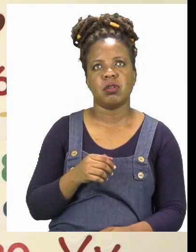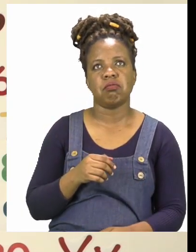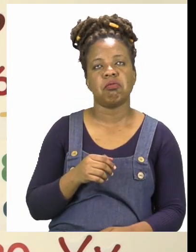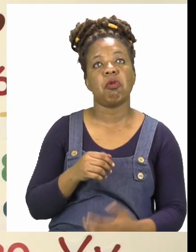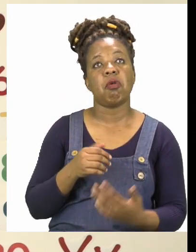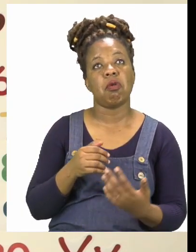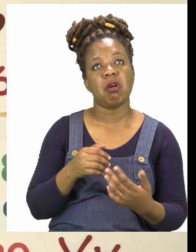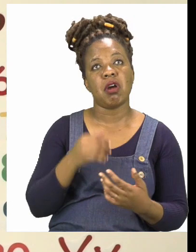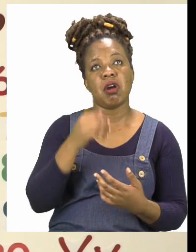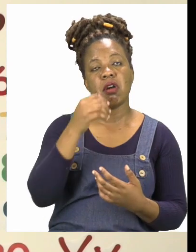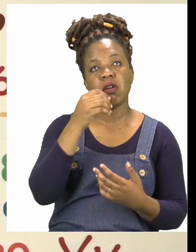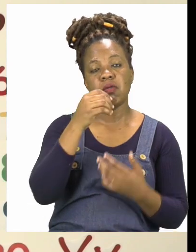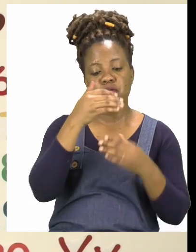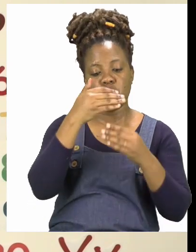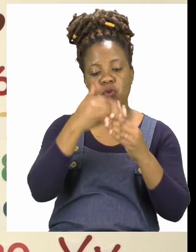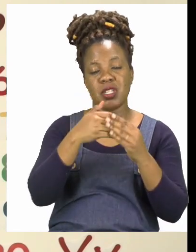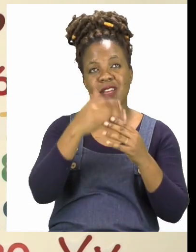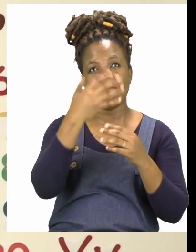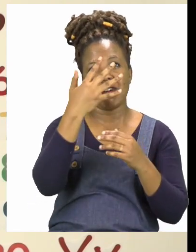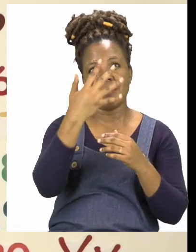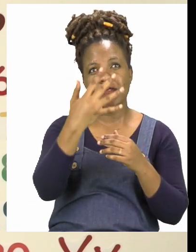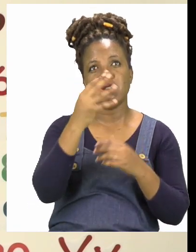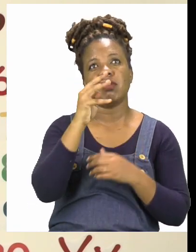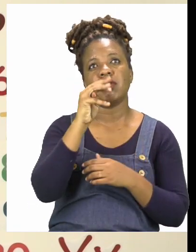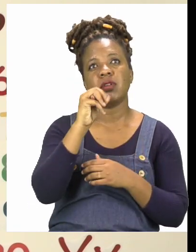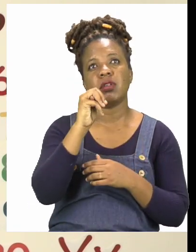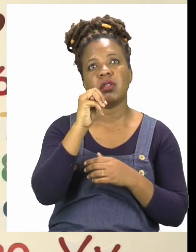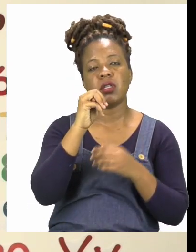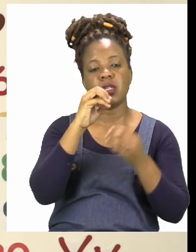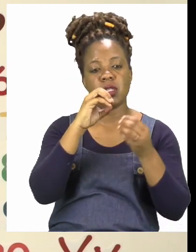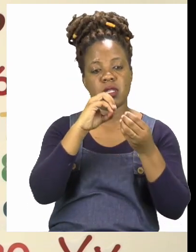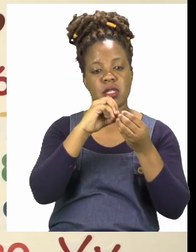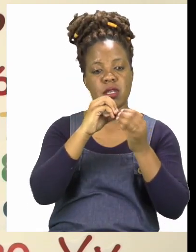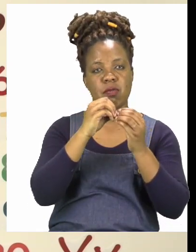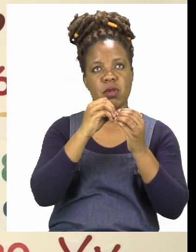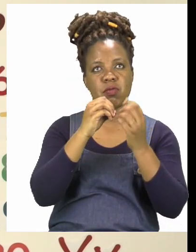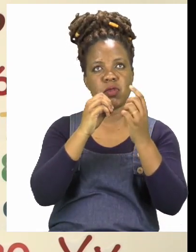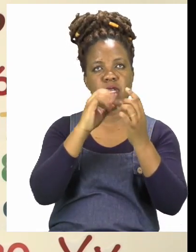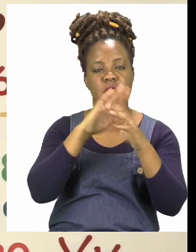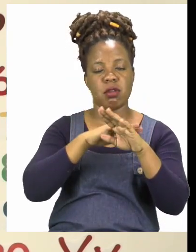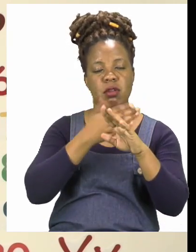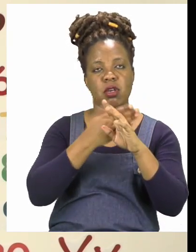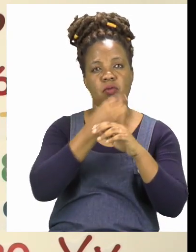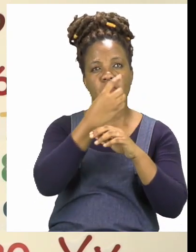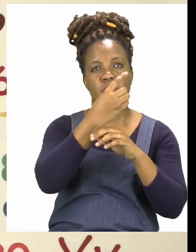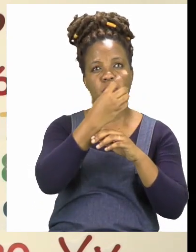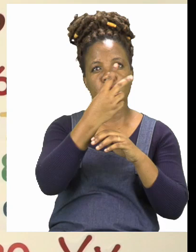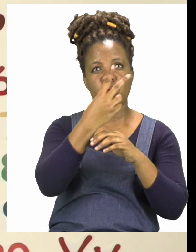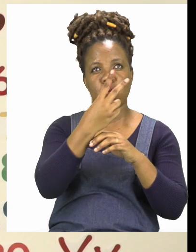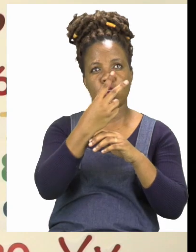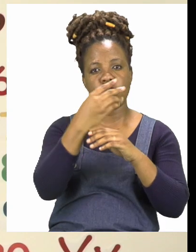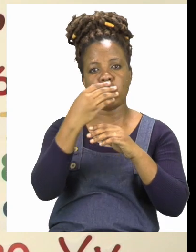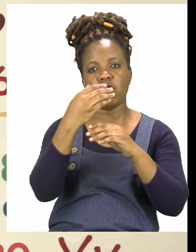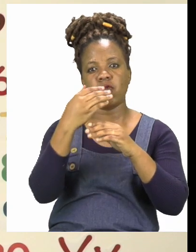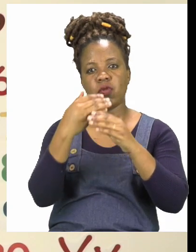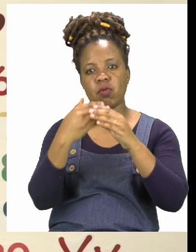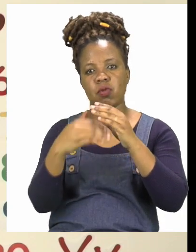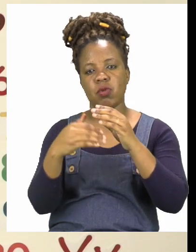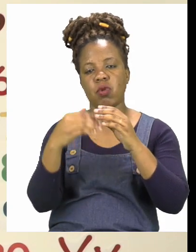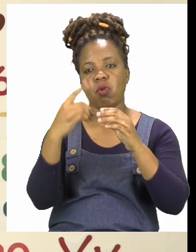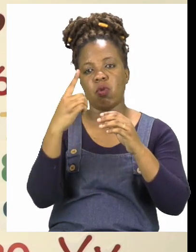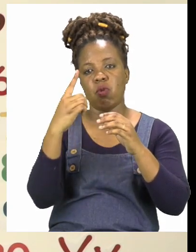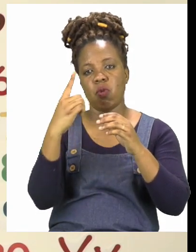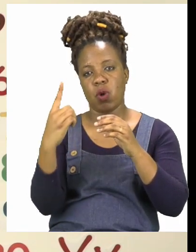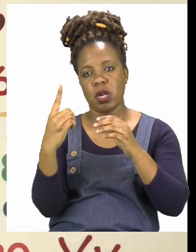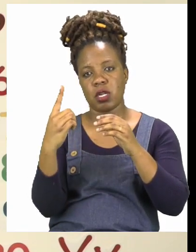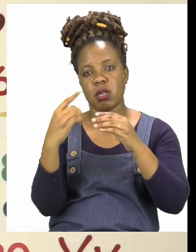5 minutes. If we were to count another from 5, let's count together. We are at 1 here, but